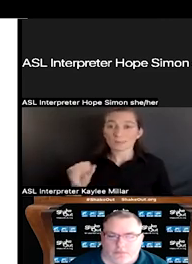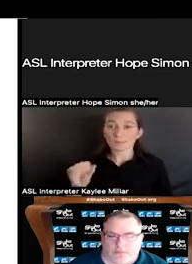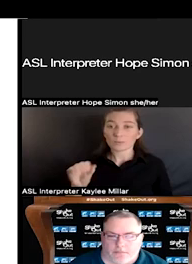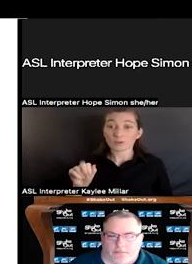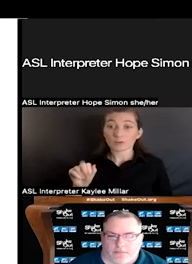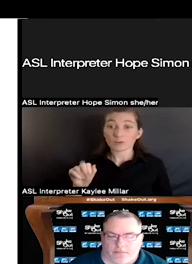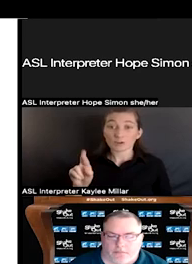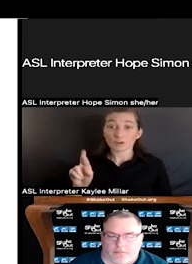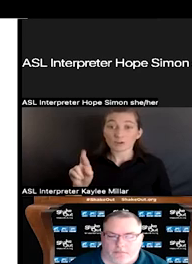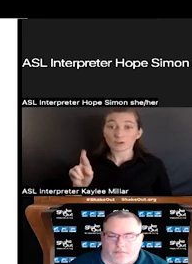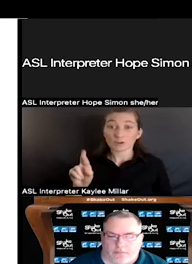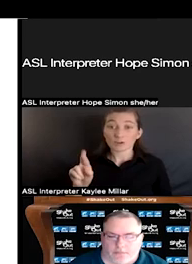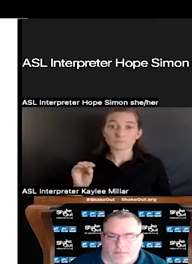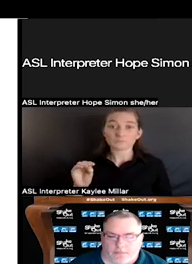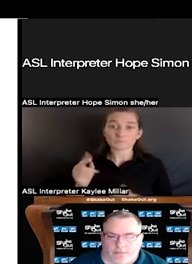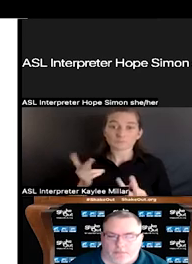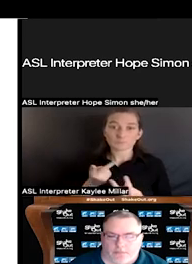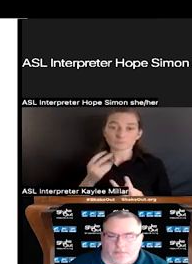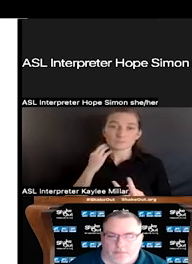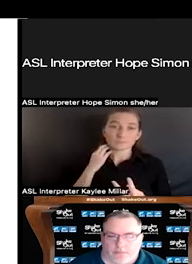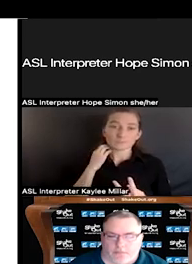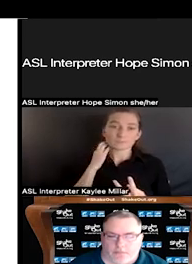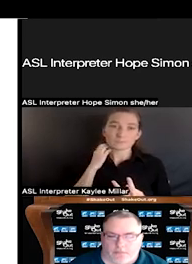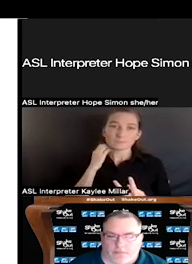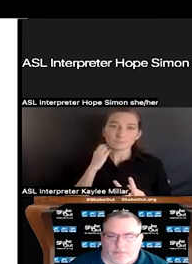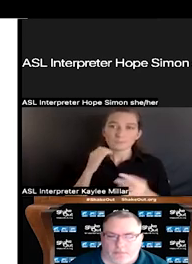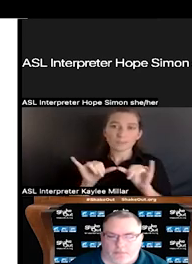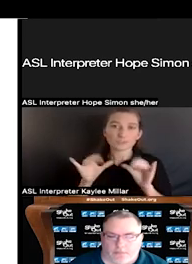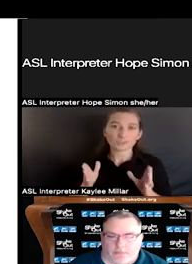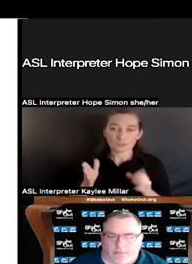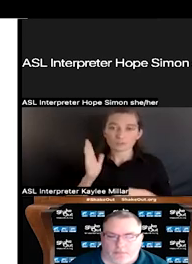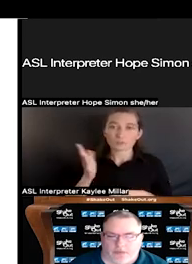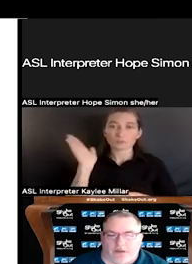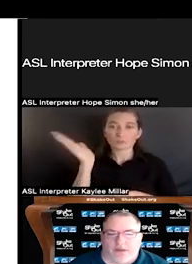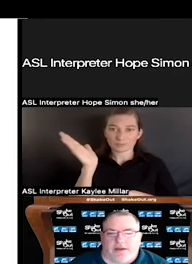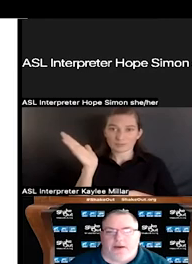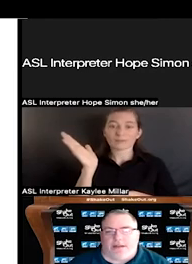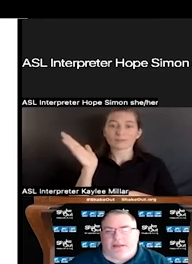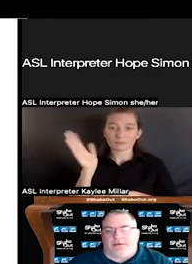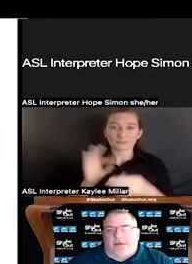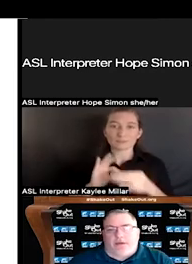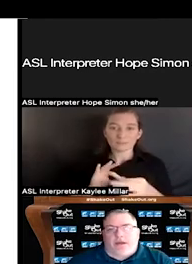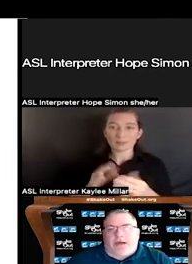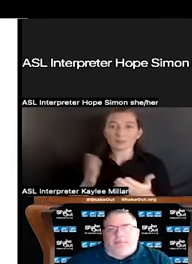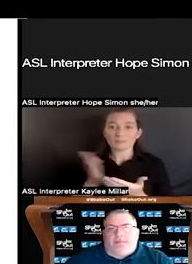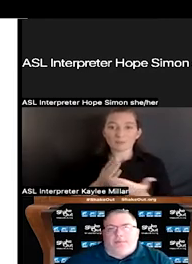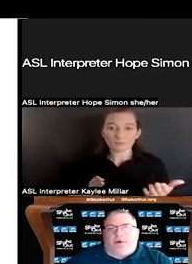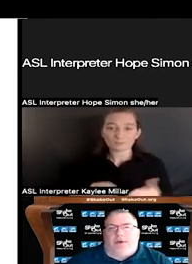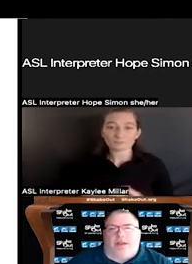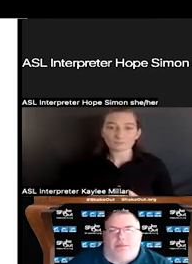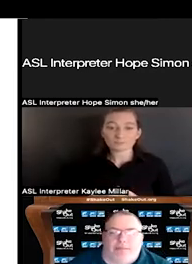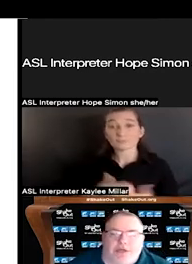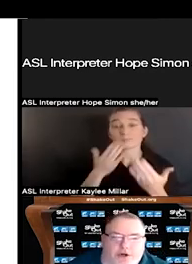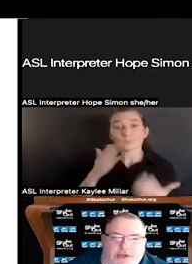Alvaro Celestino from Degenkolb Engineers as well. That's going to be speaking on the Rose Canyon fault scenario. Thank you, Alan. And